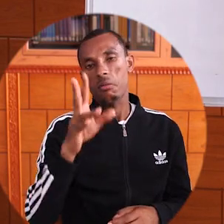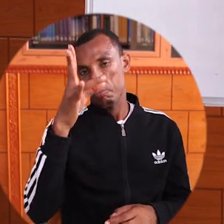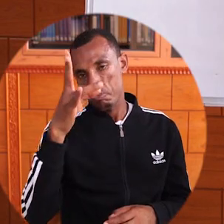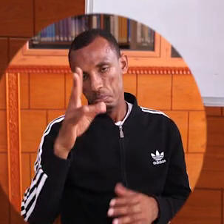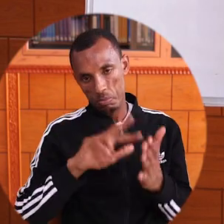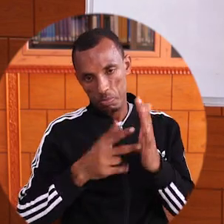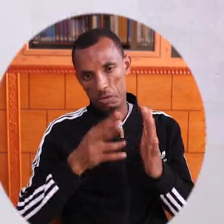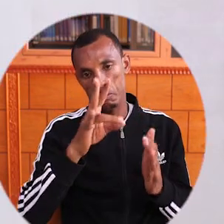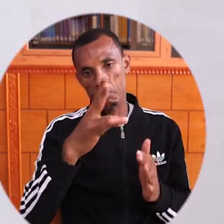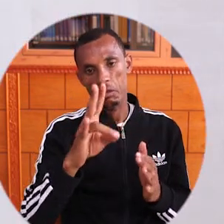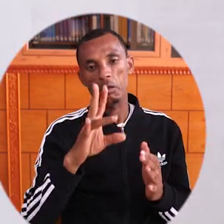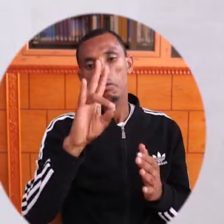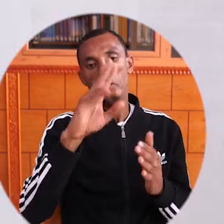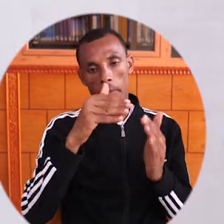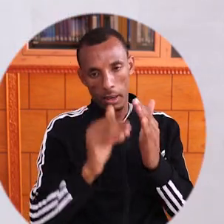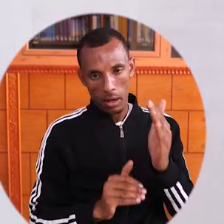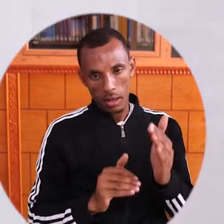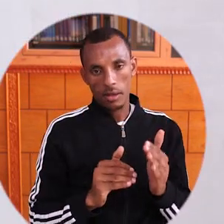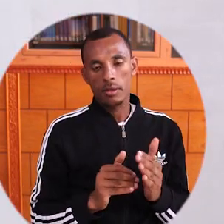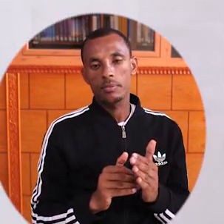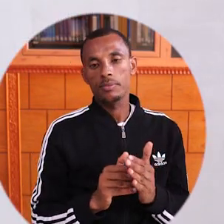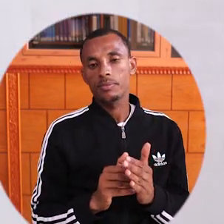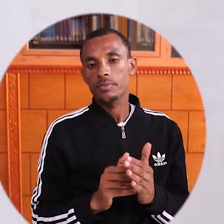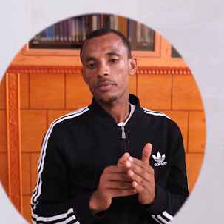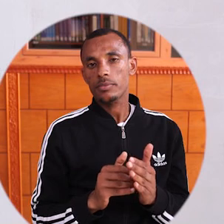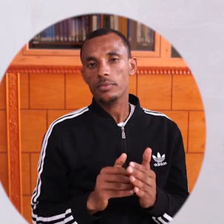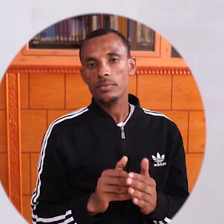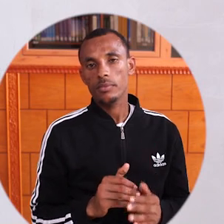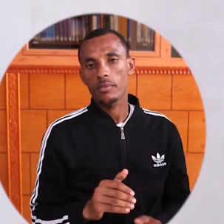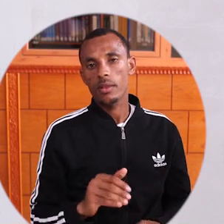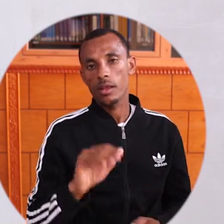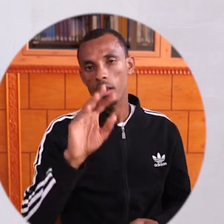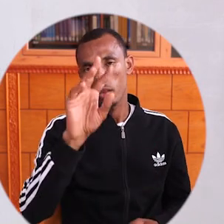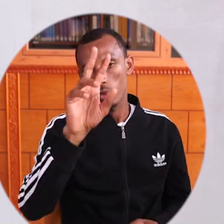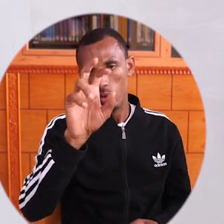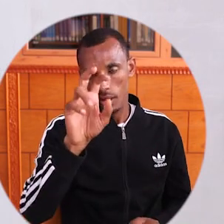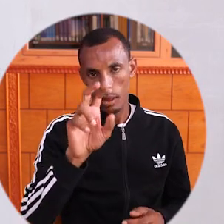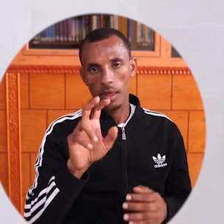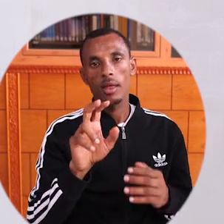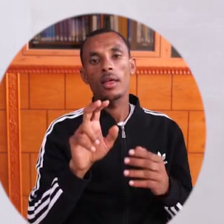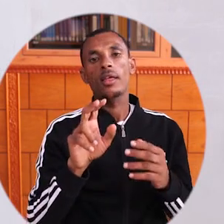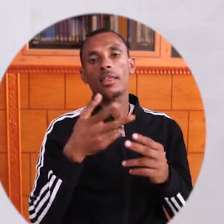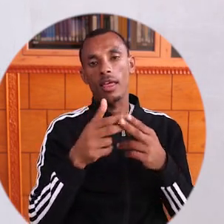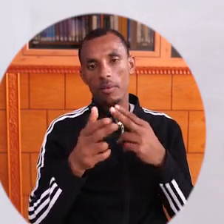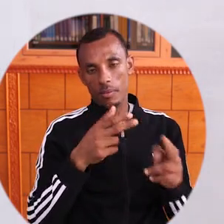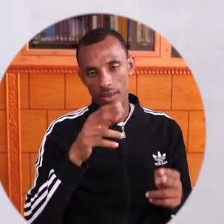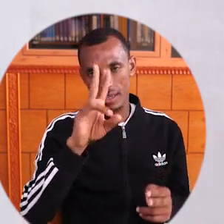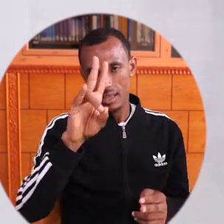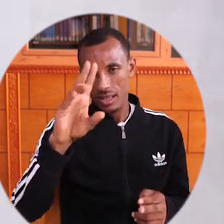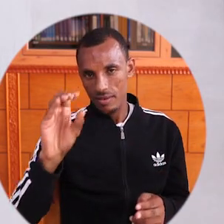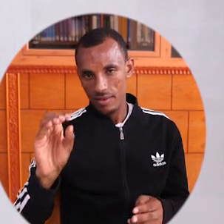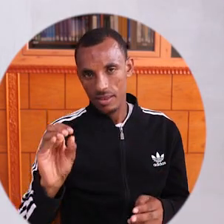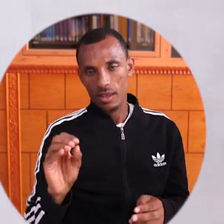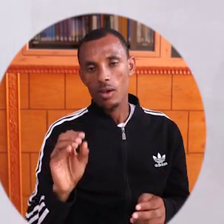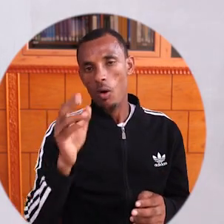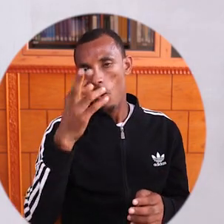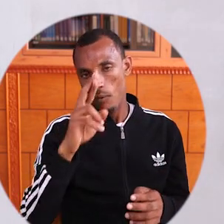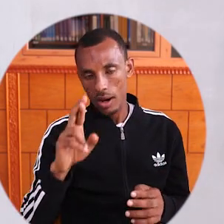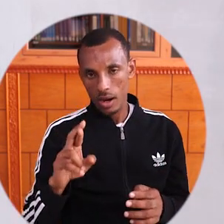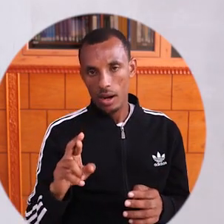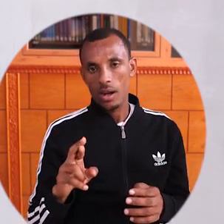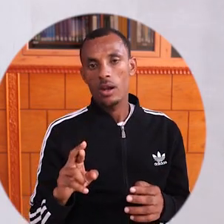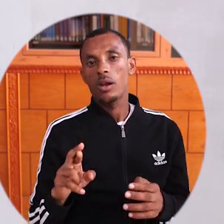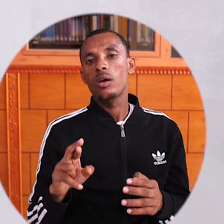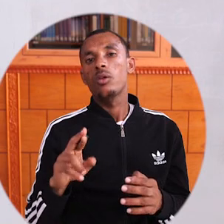70 times 20. 20 times 70 over 2. So